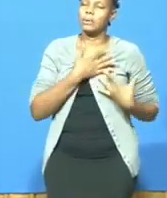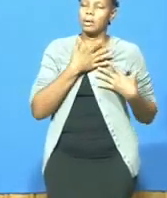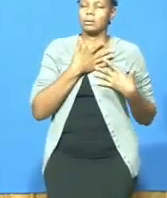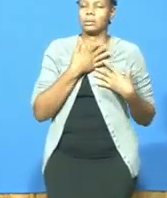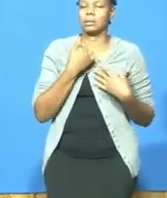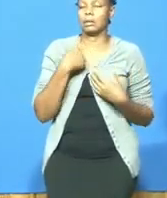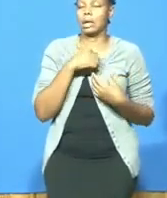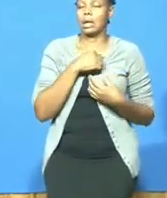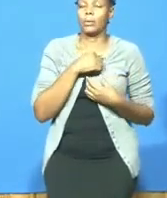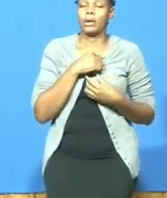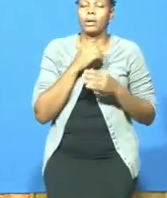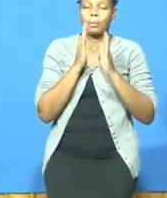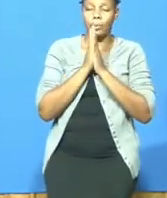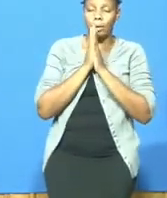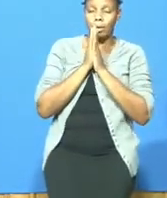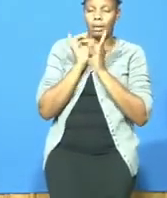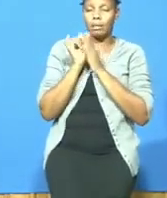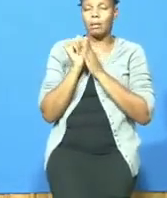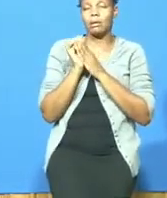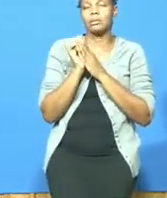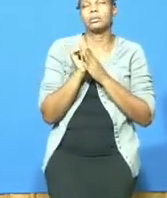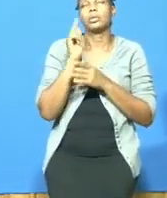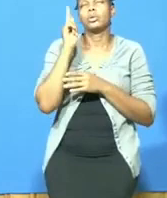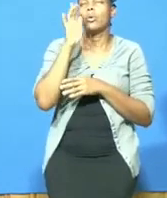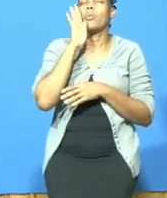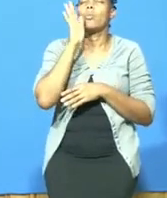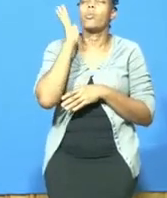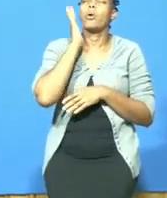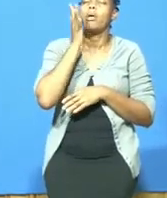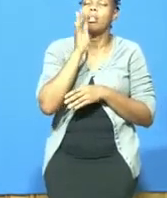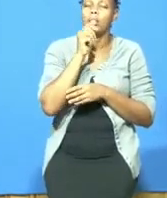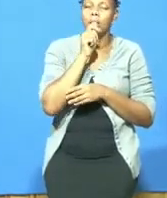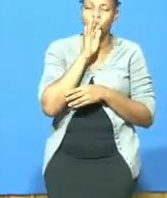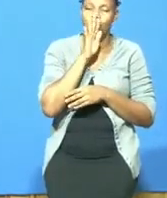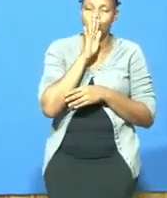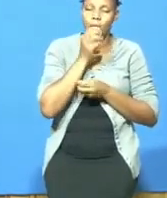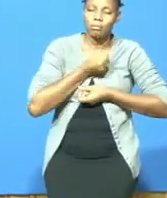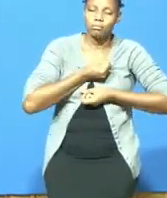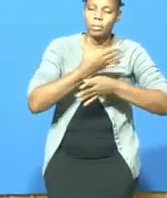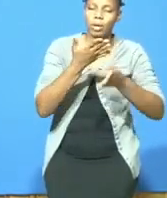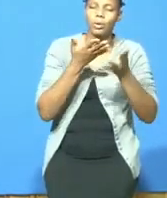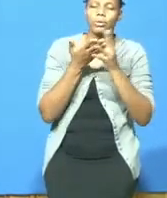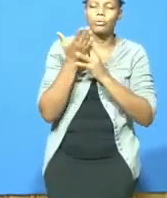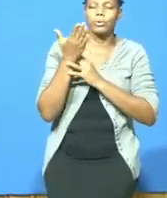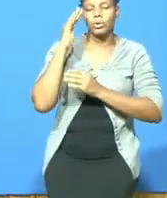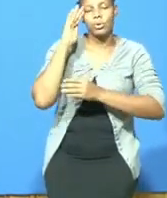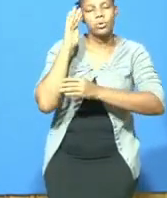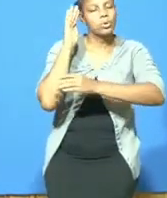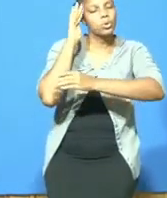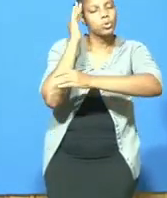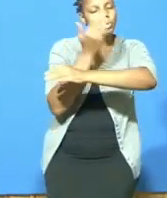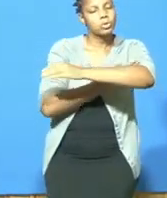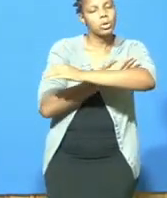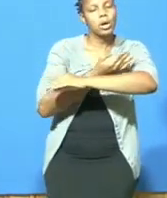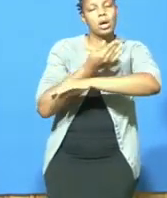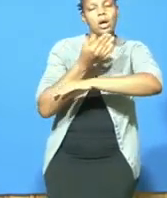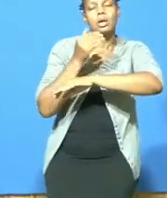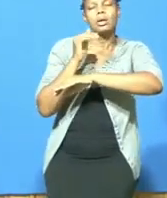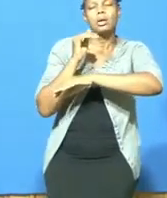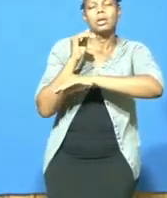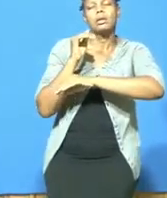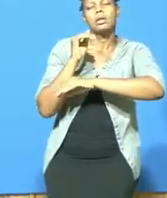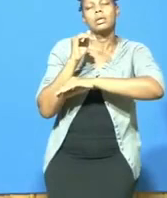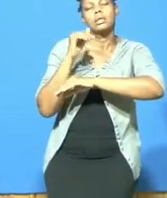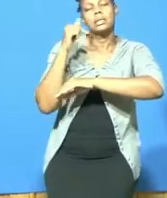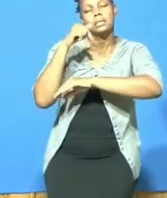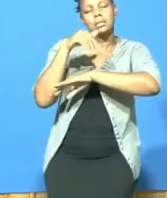pray now, oh Holy Spirit, that you will speak to your son another evening. We ask, Almighty God,